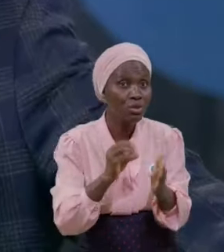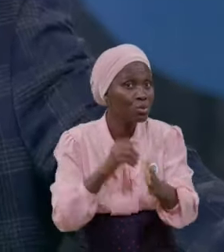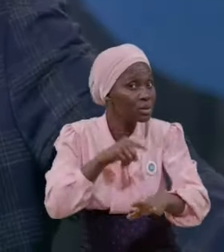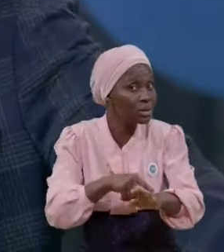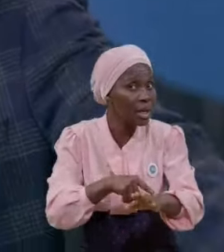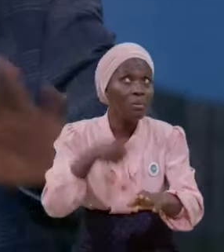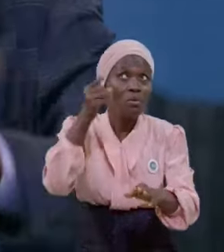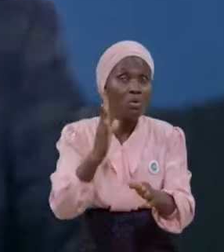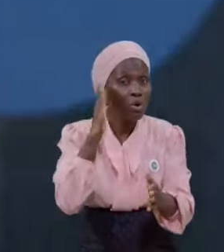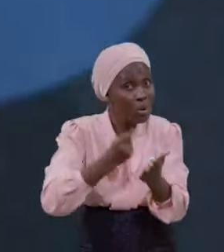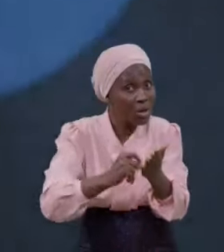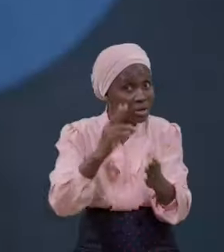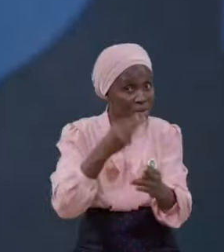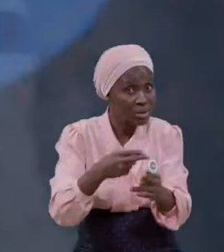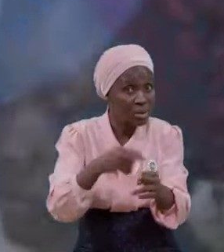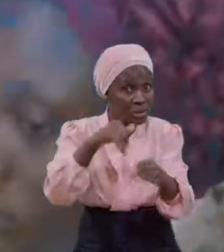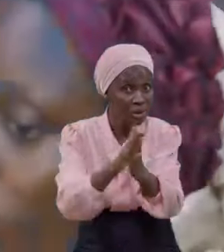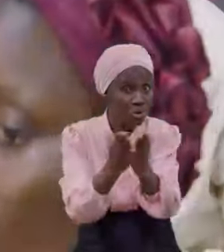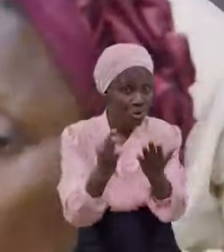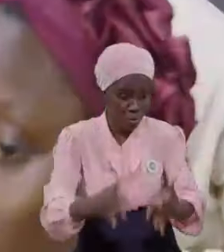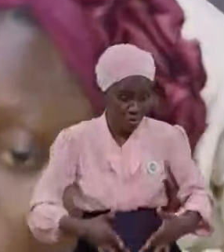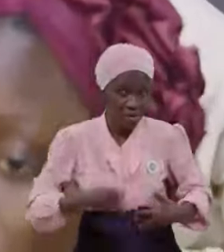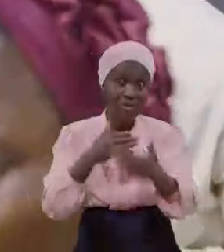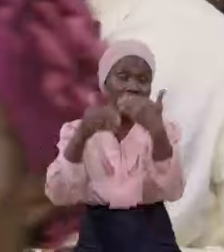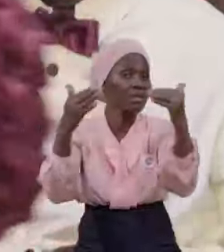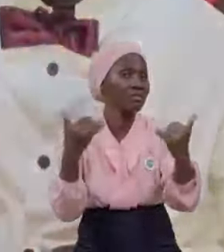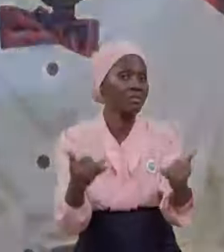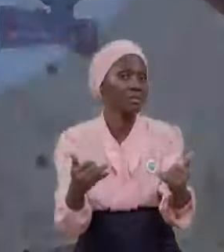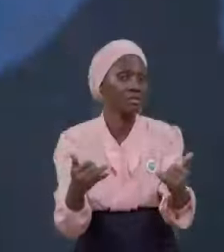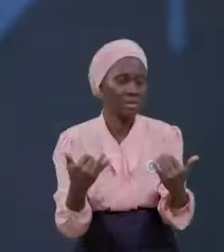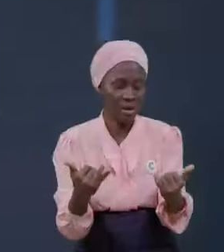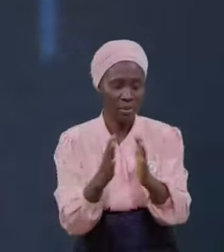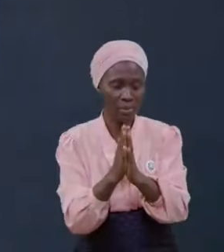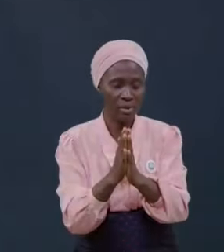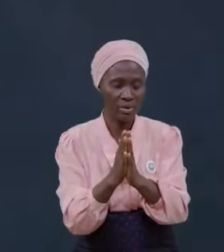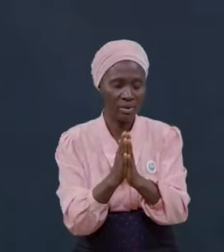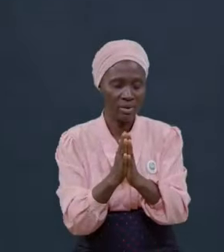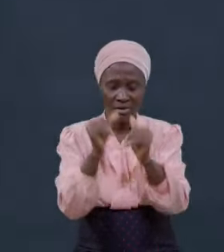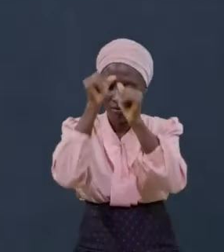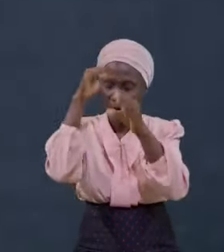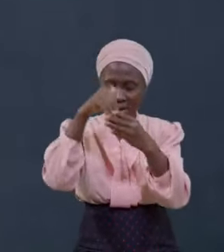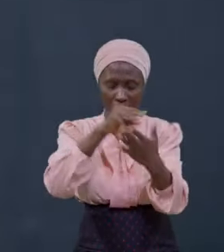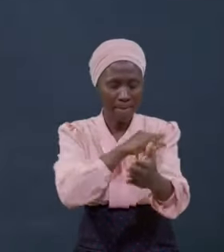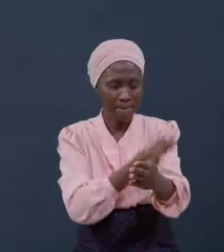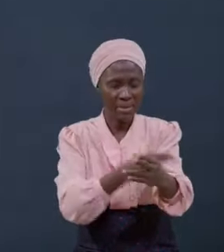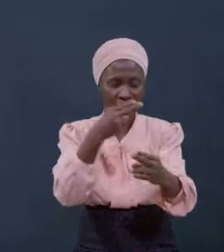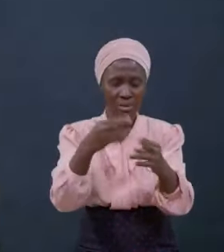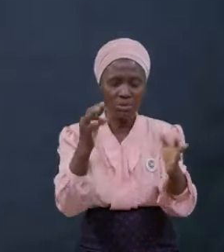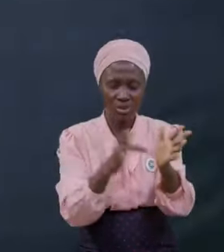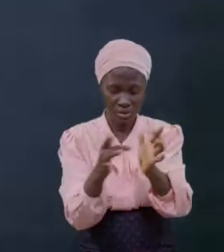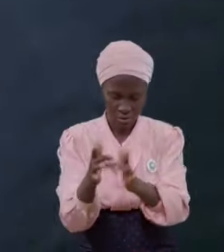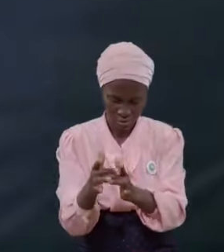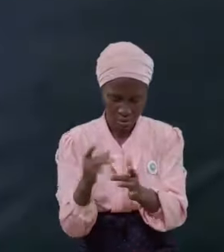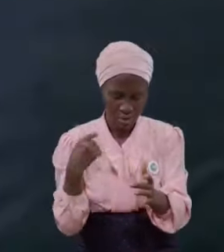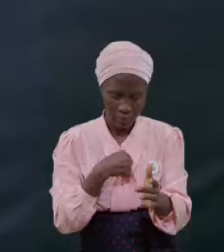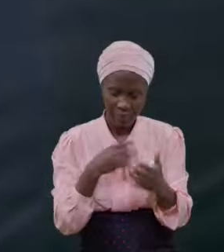altogether Christian there. We're praying on, Father, in the mighty name of Jesus. We thank you for this hour that you